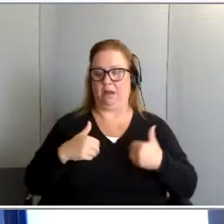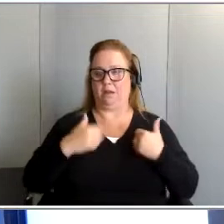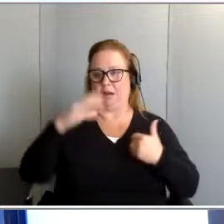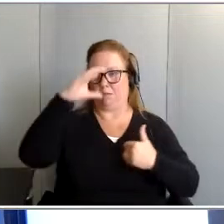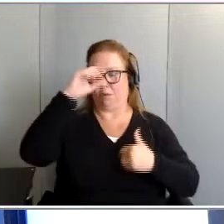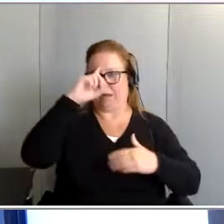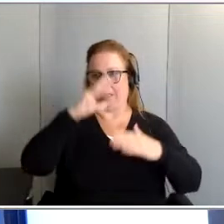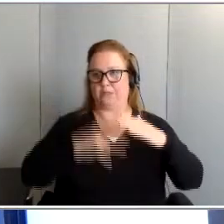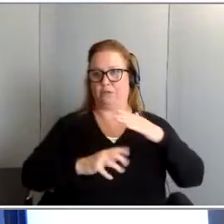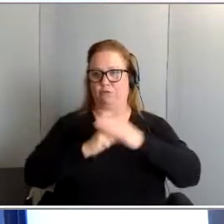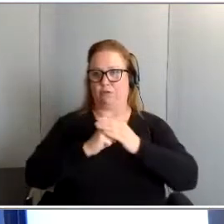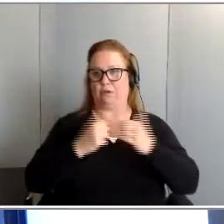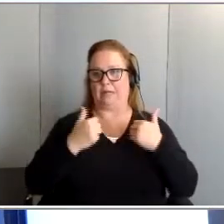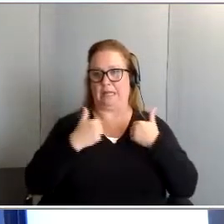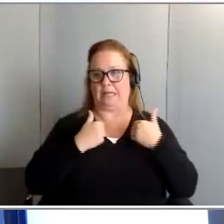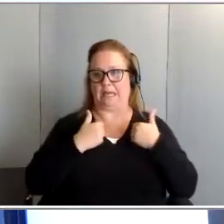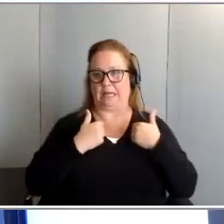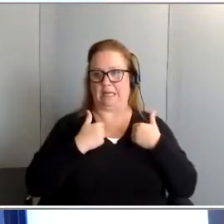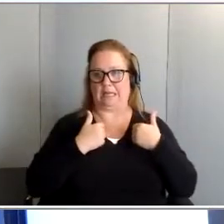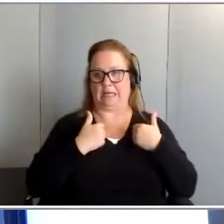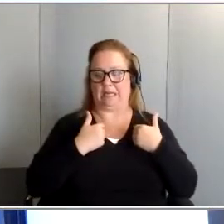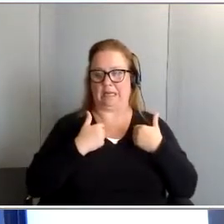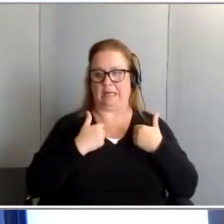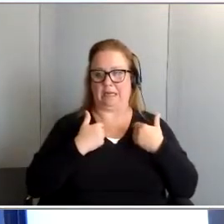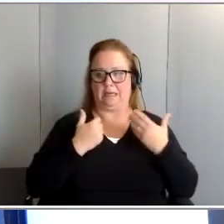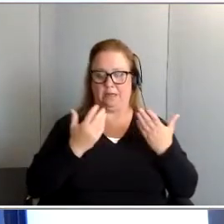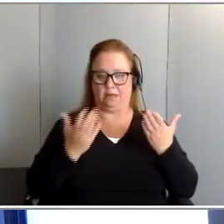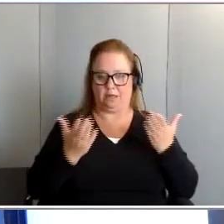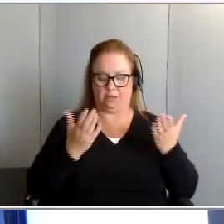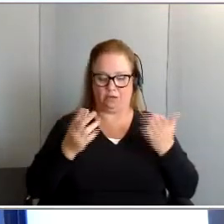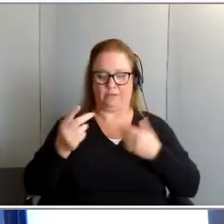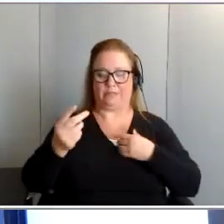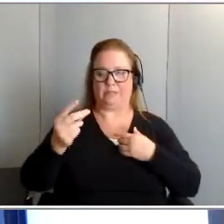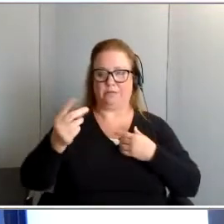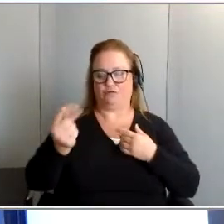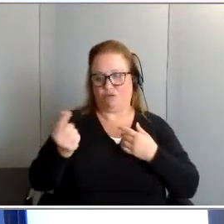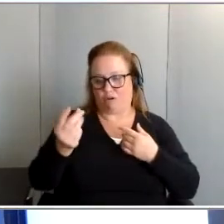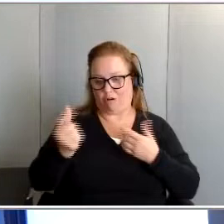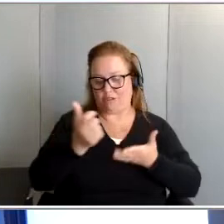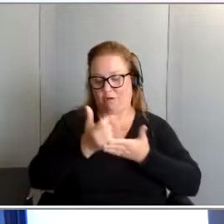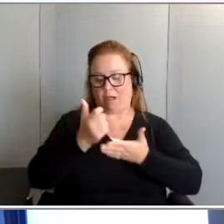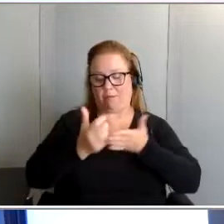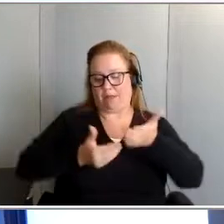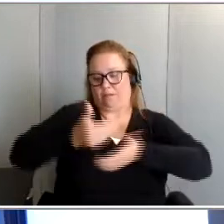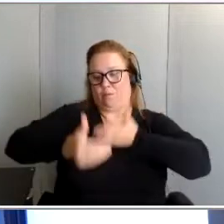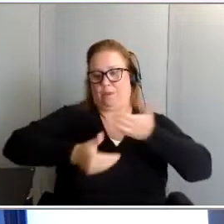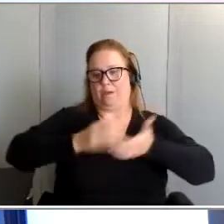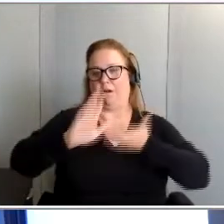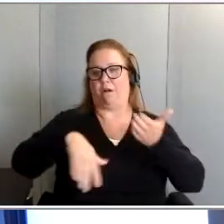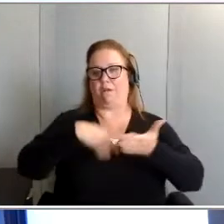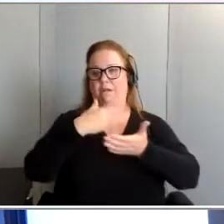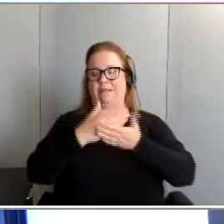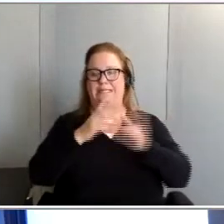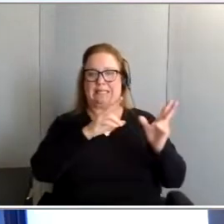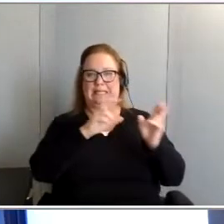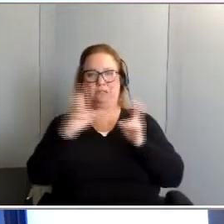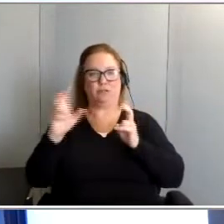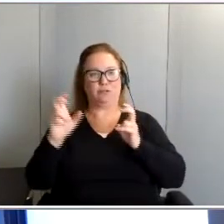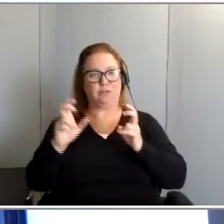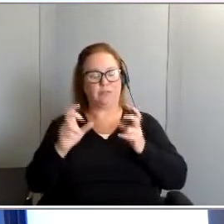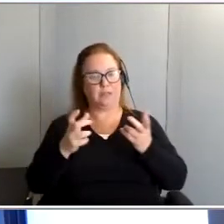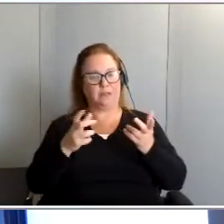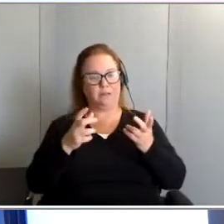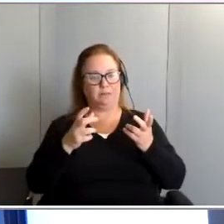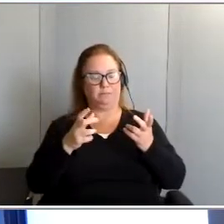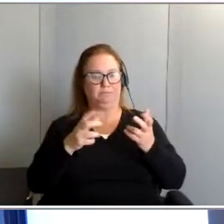he now has a dog that is with him. So helping through all of these other issues. Can you just tell us a little bit more